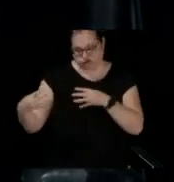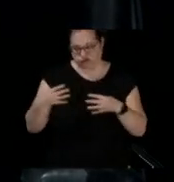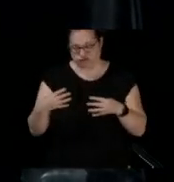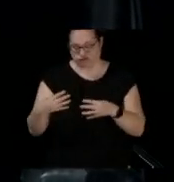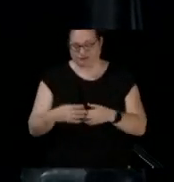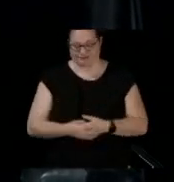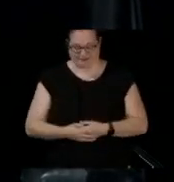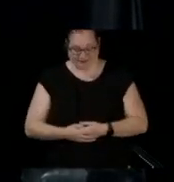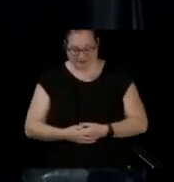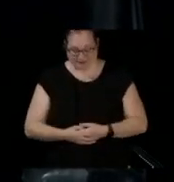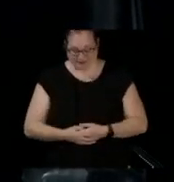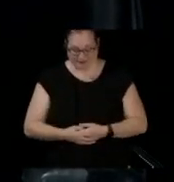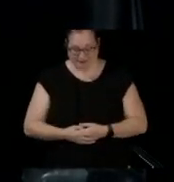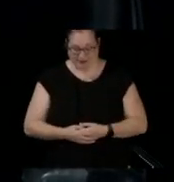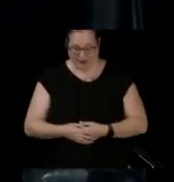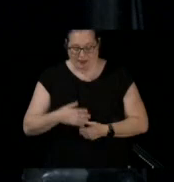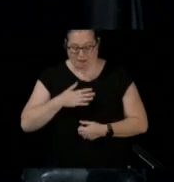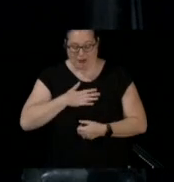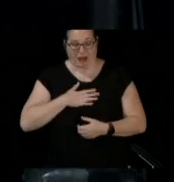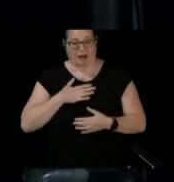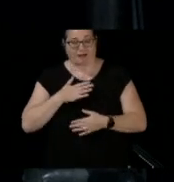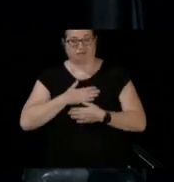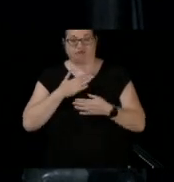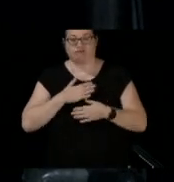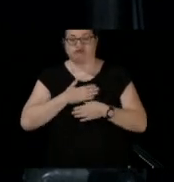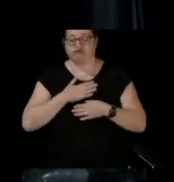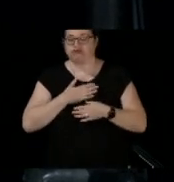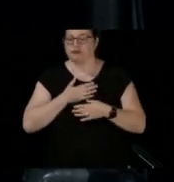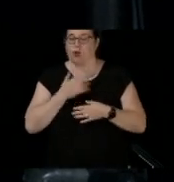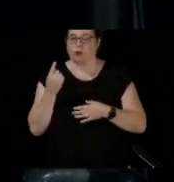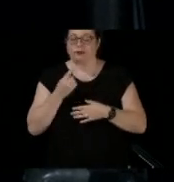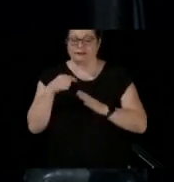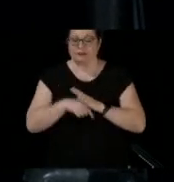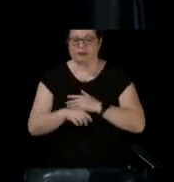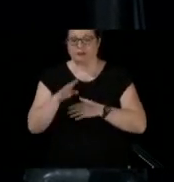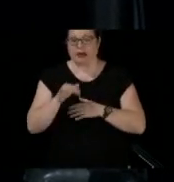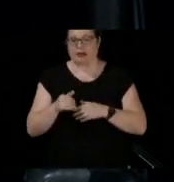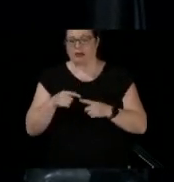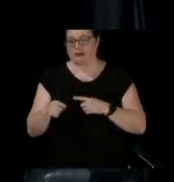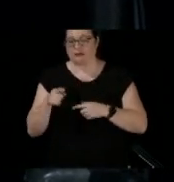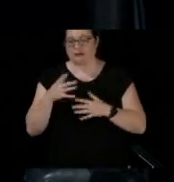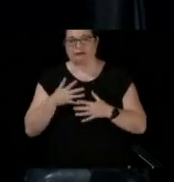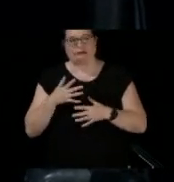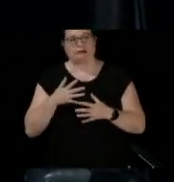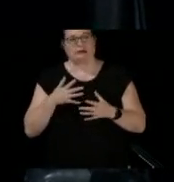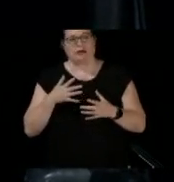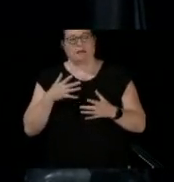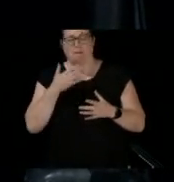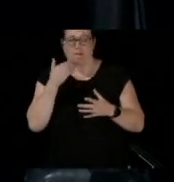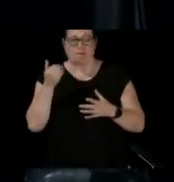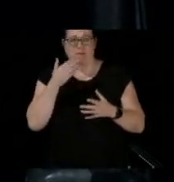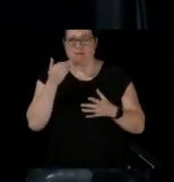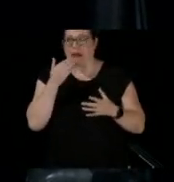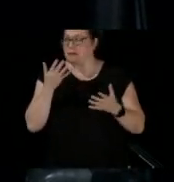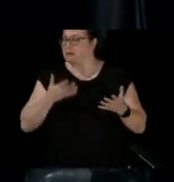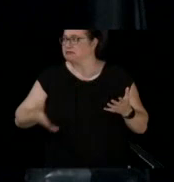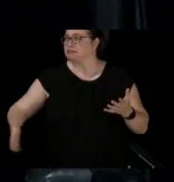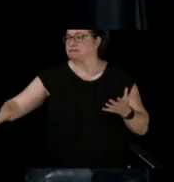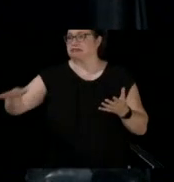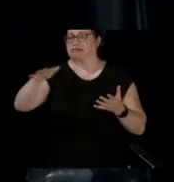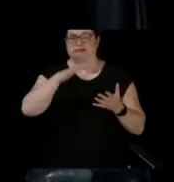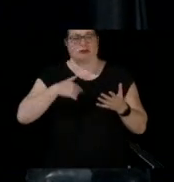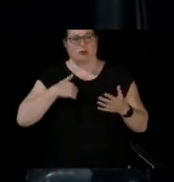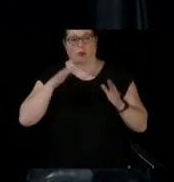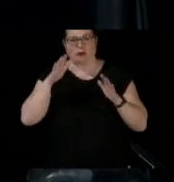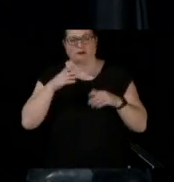My gratitude is only deepened by this setting. What better backdrop for this auspicious day than this singular venue?